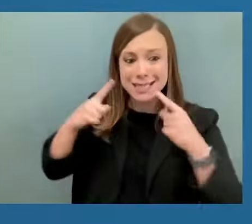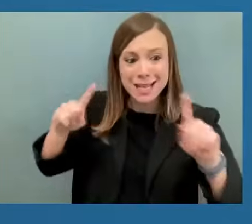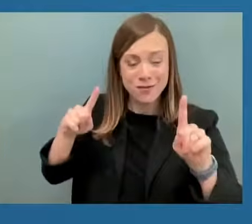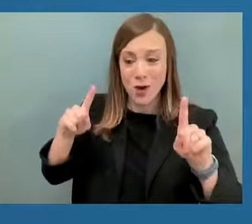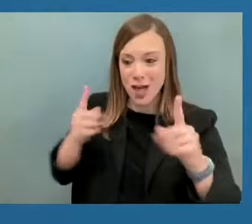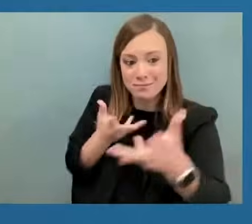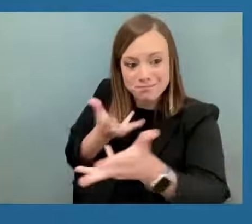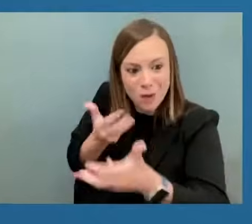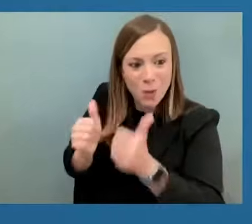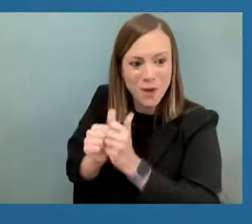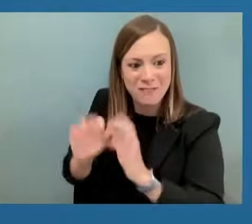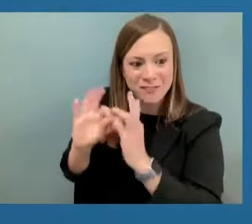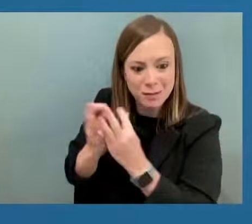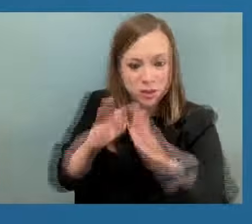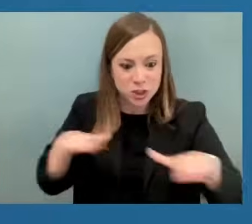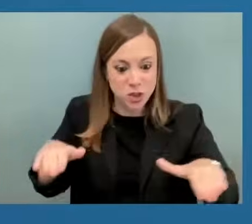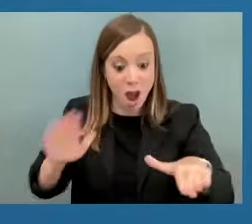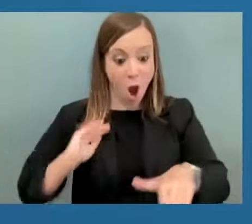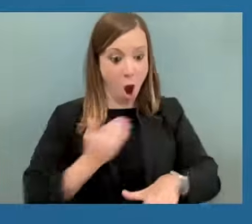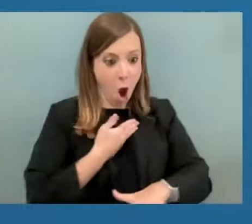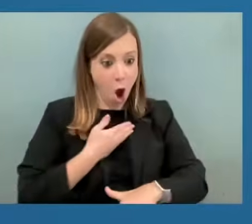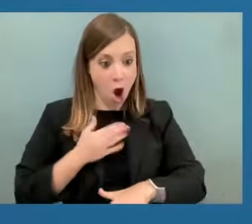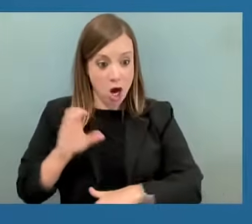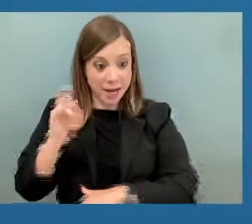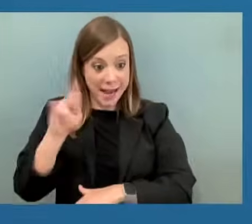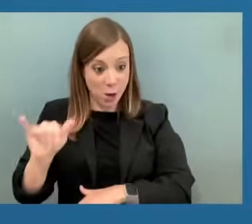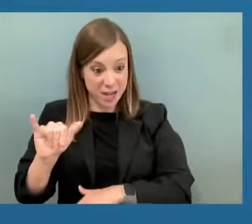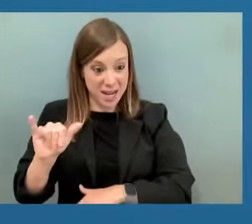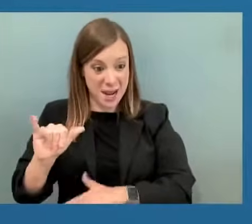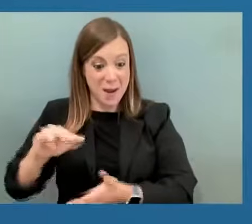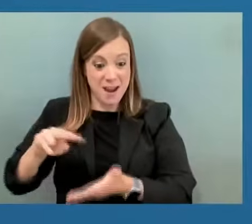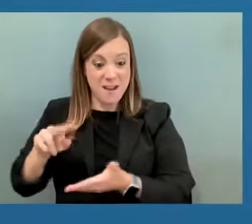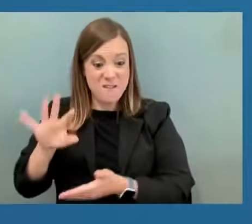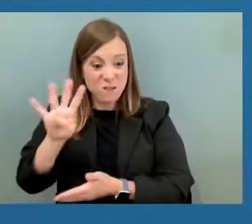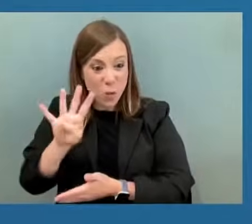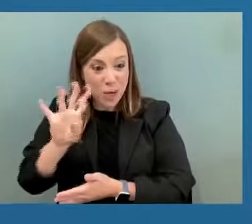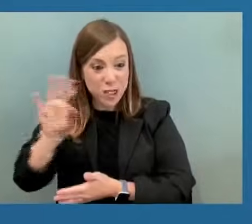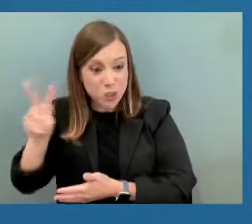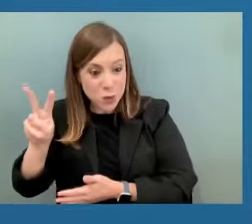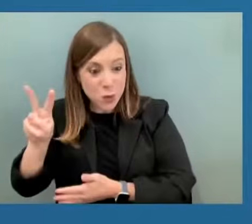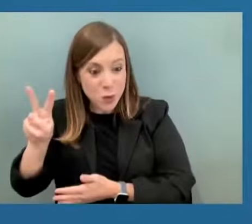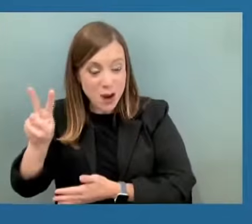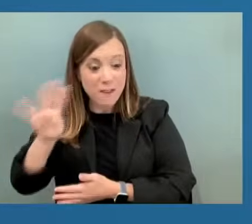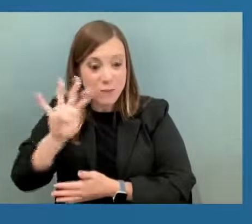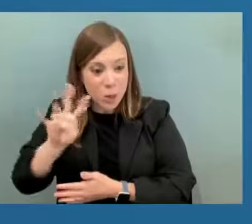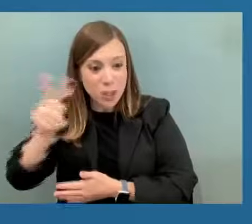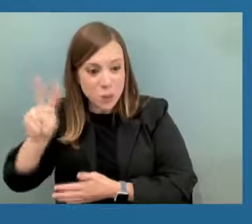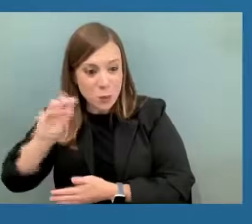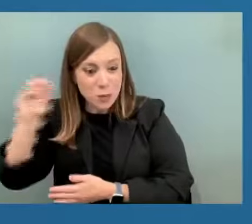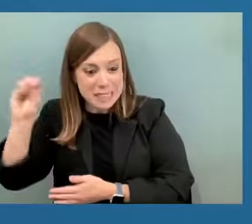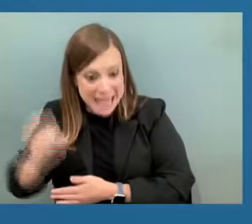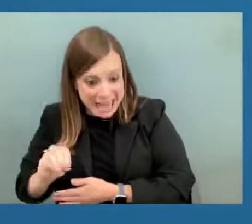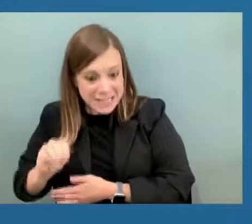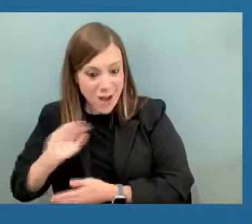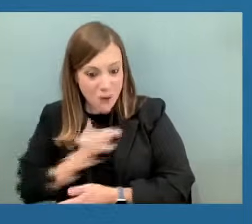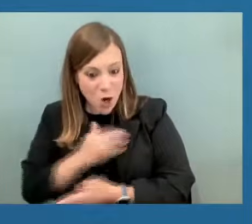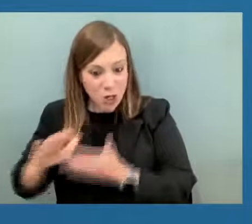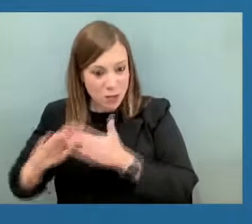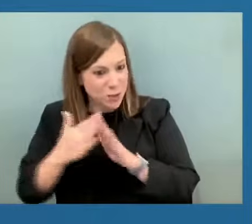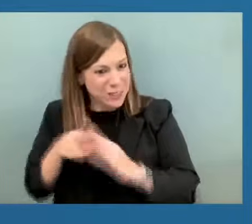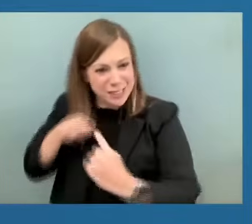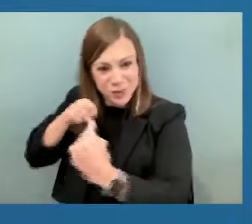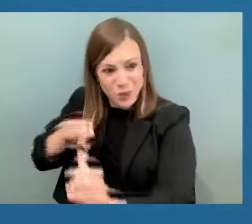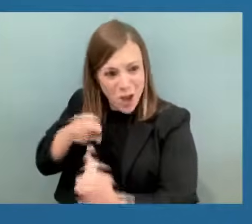county, 42% of our community struggle to make that happen. And so the things that are contained in the